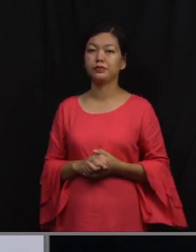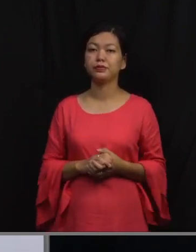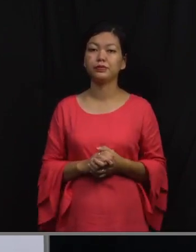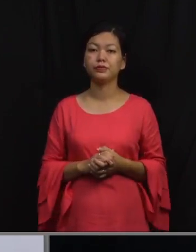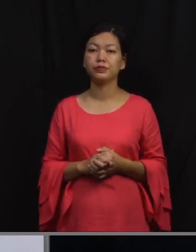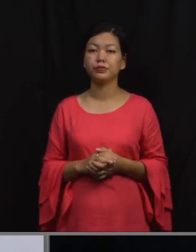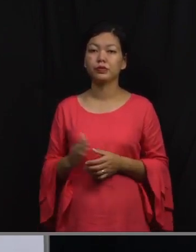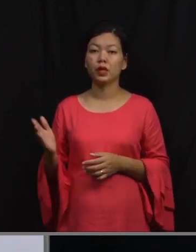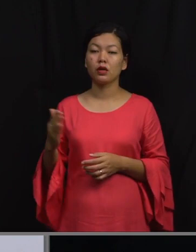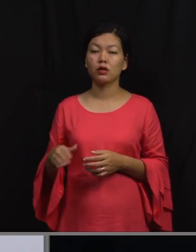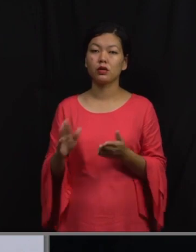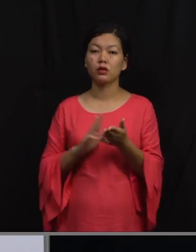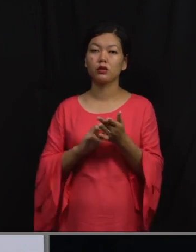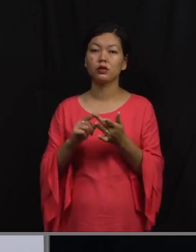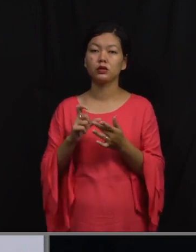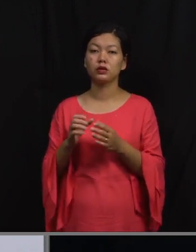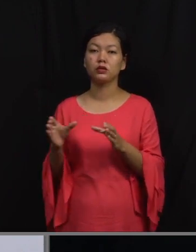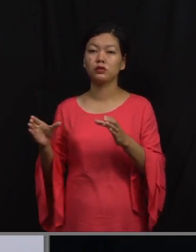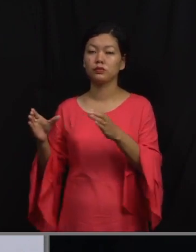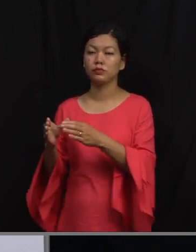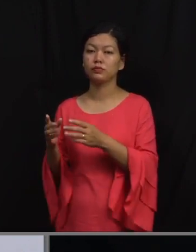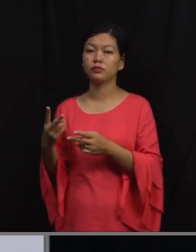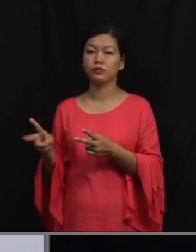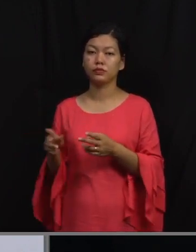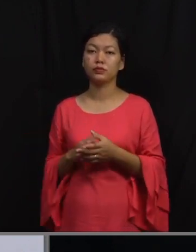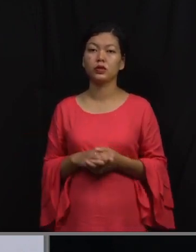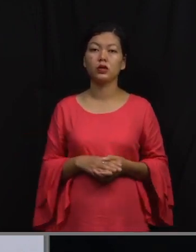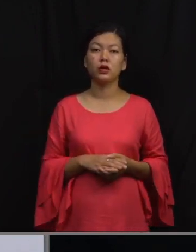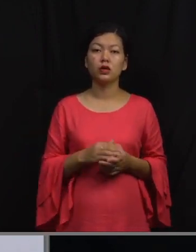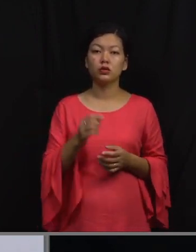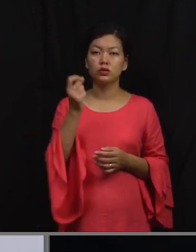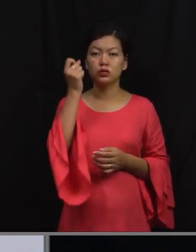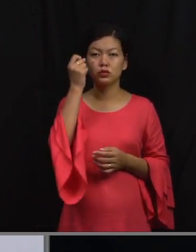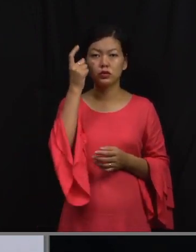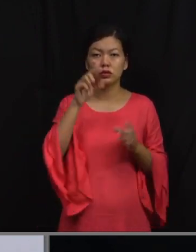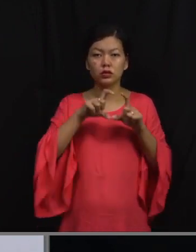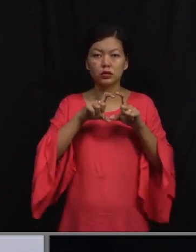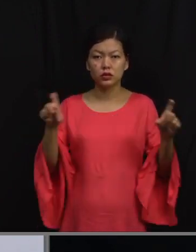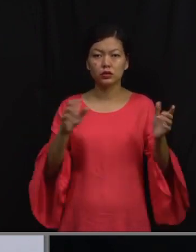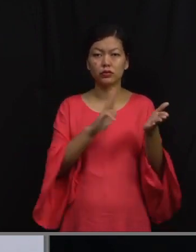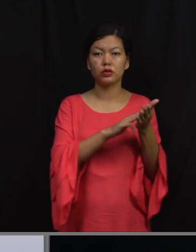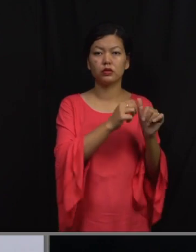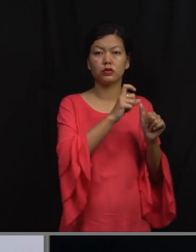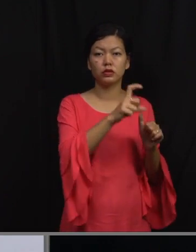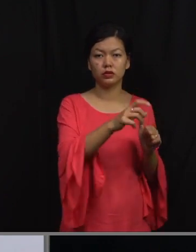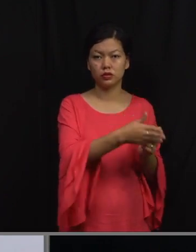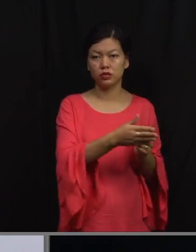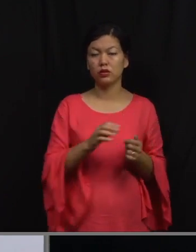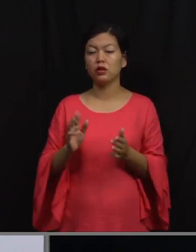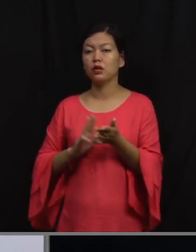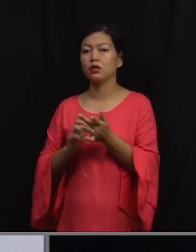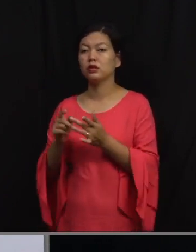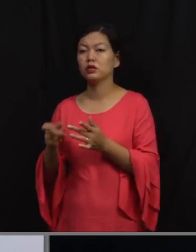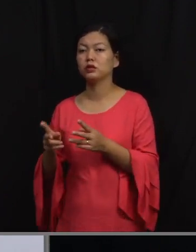this is about the microscopic domain. So I think now you are very clear what is macro and what is micro. Okay, now so